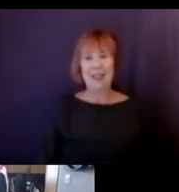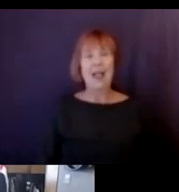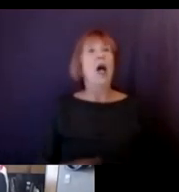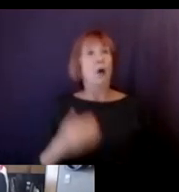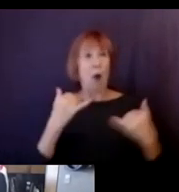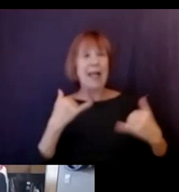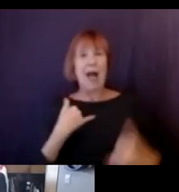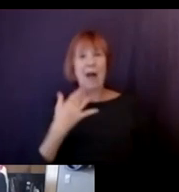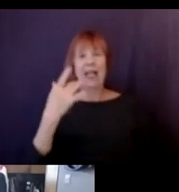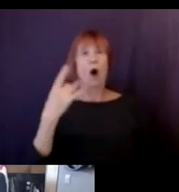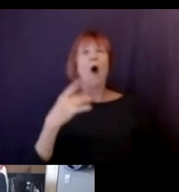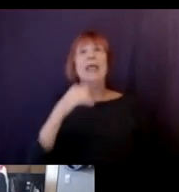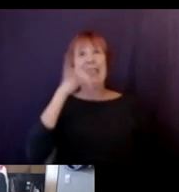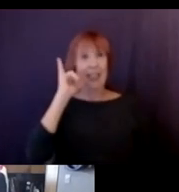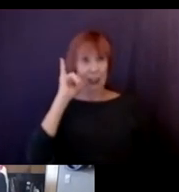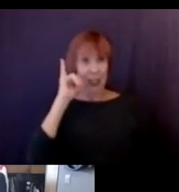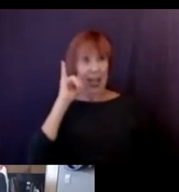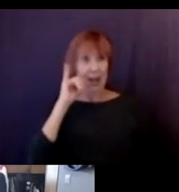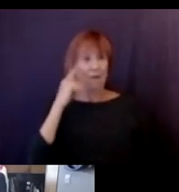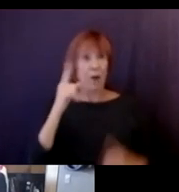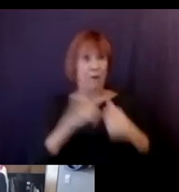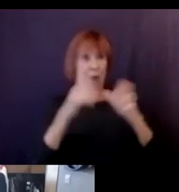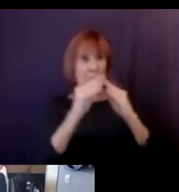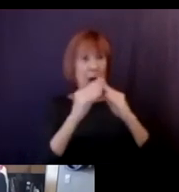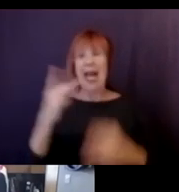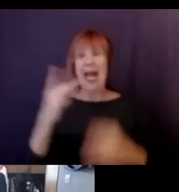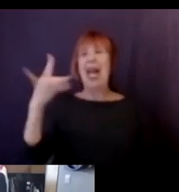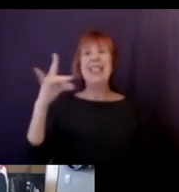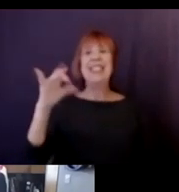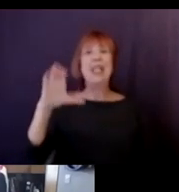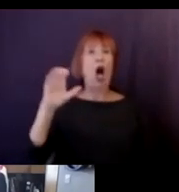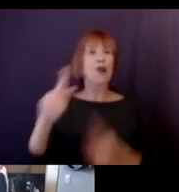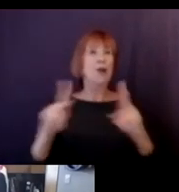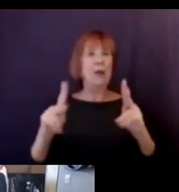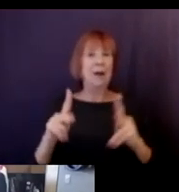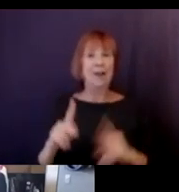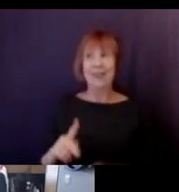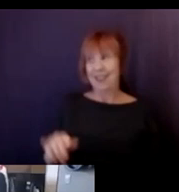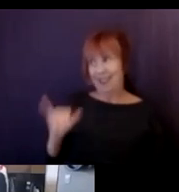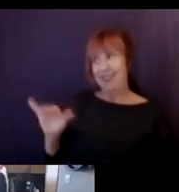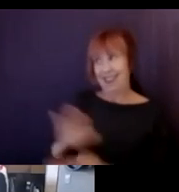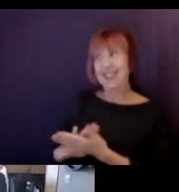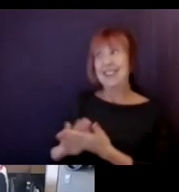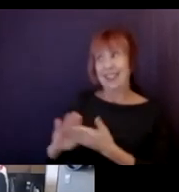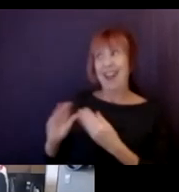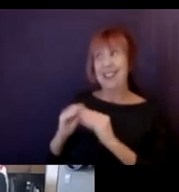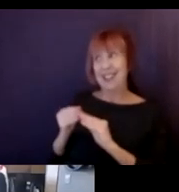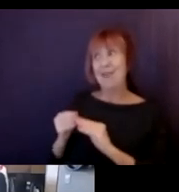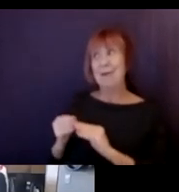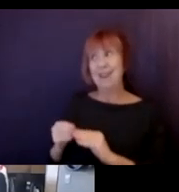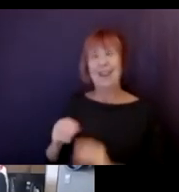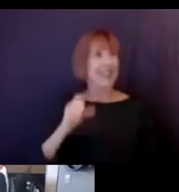on yesterday. 1,800? I love it. That's a good number, you know. Yes, it is, isn't it?